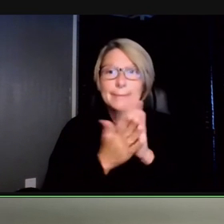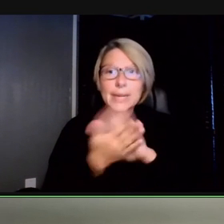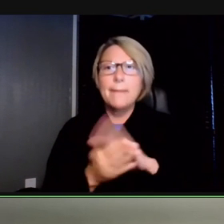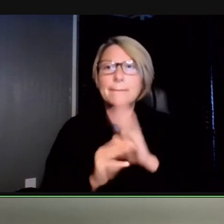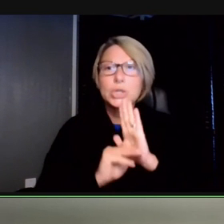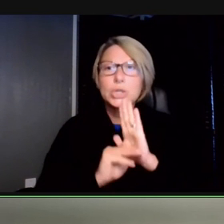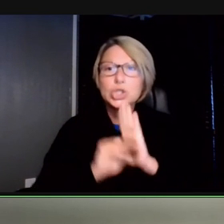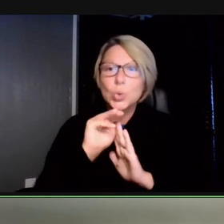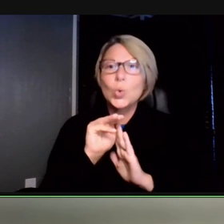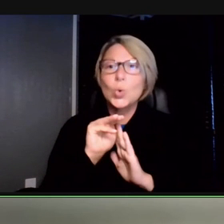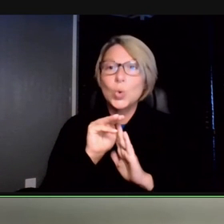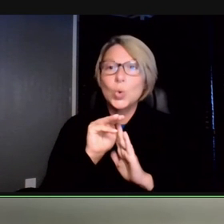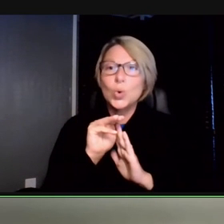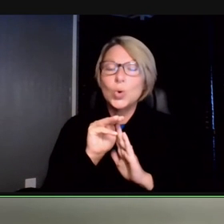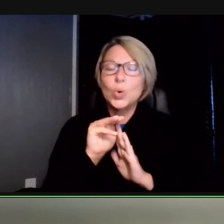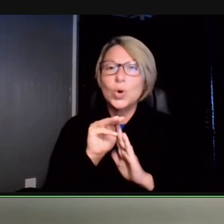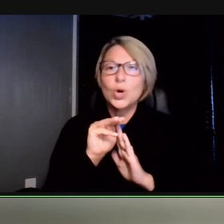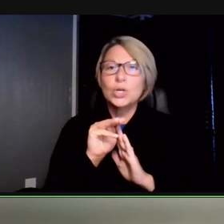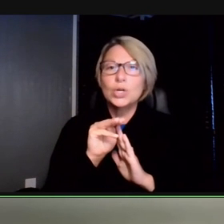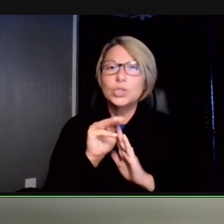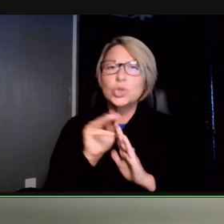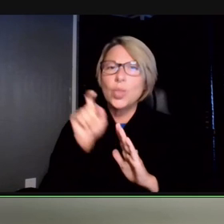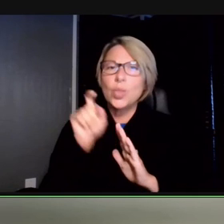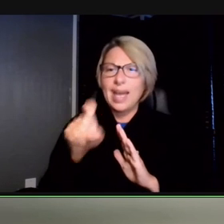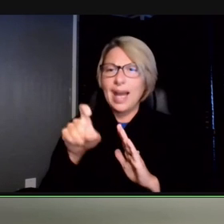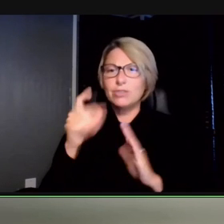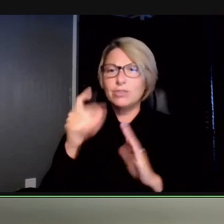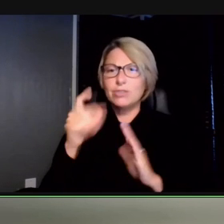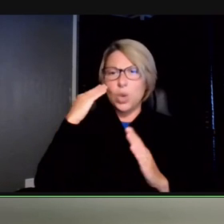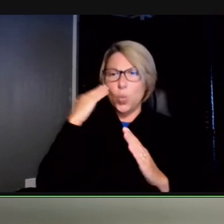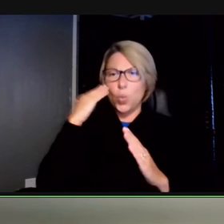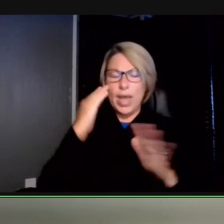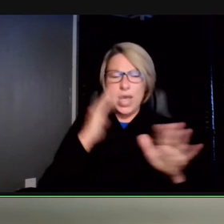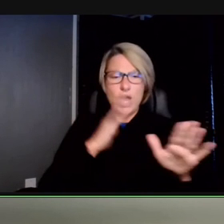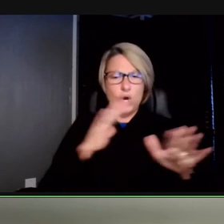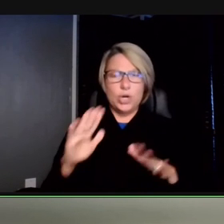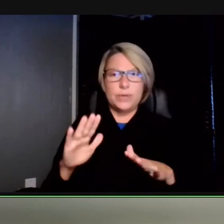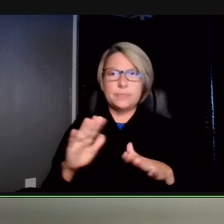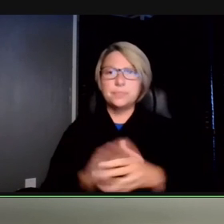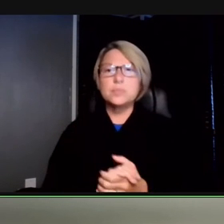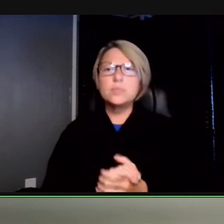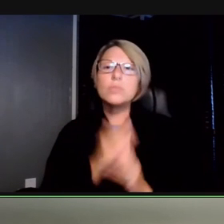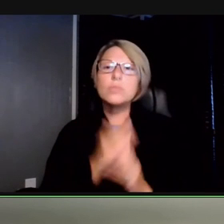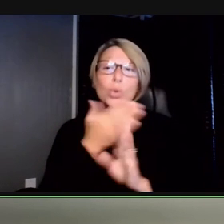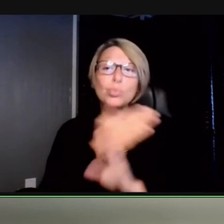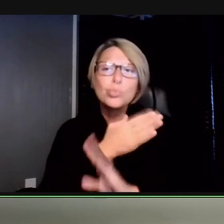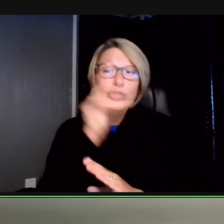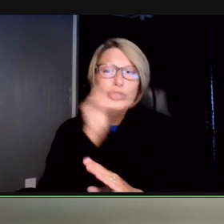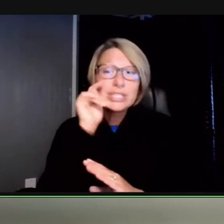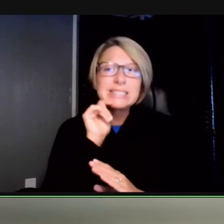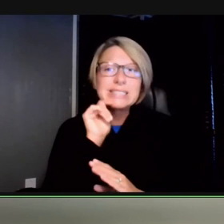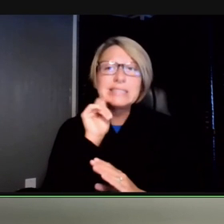also something for them to be familiar with. For preteens and teens and young